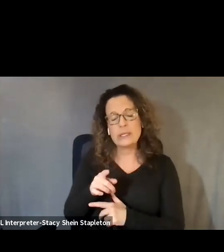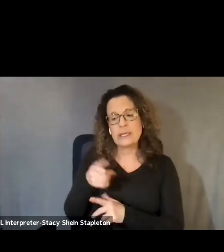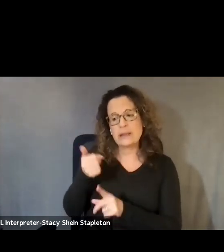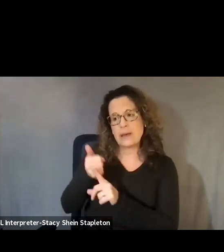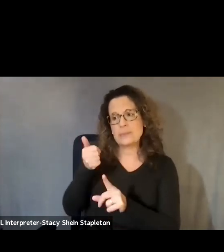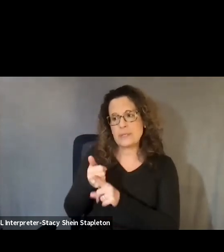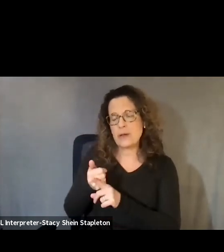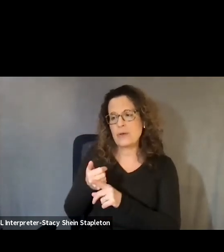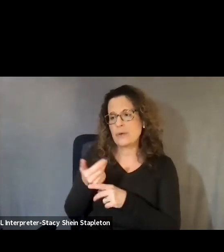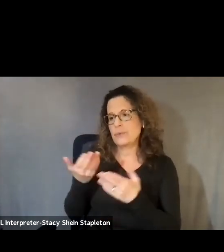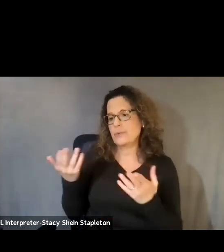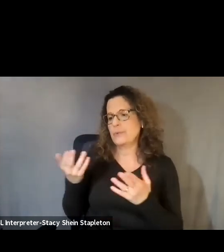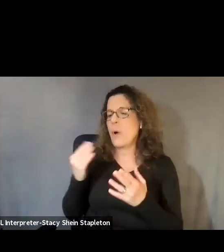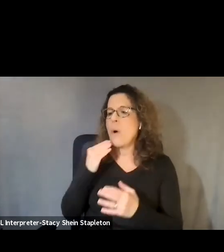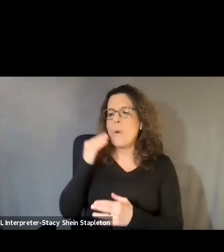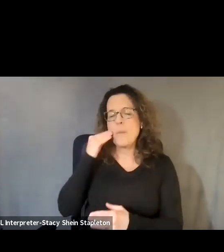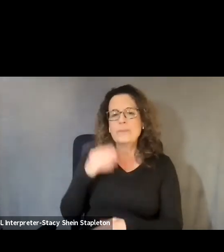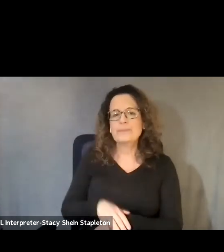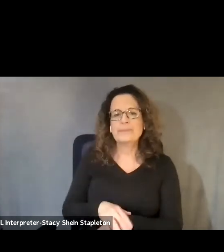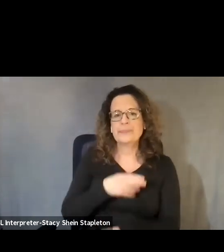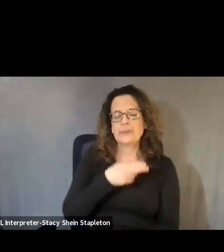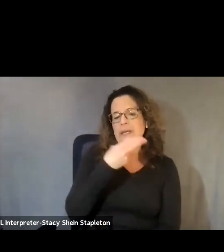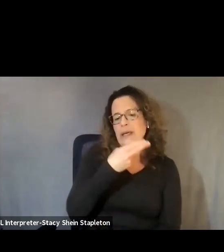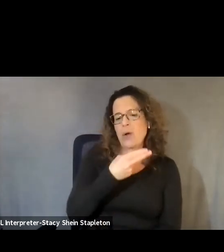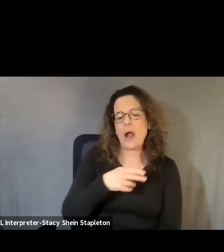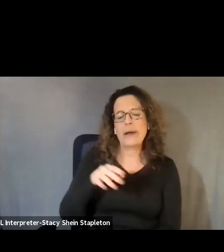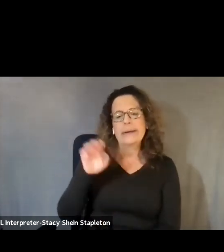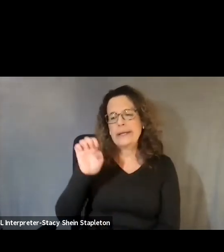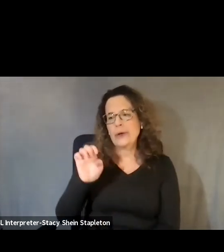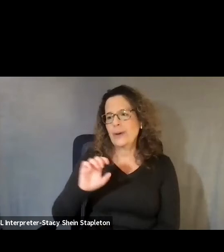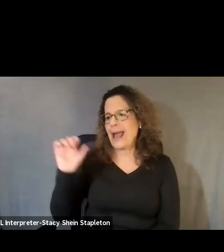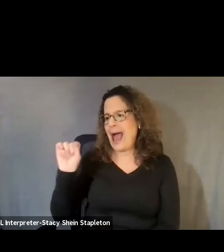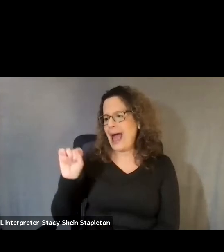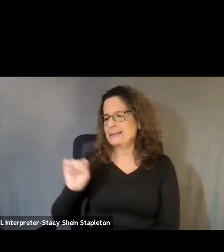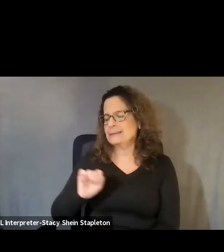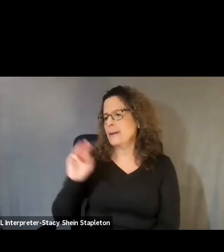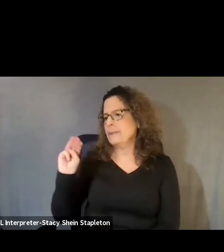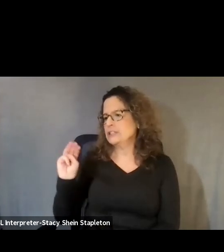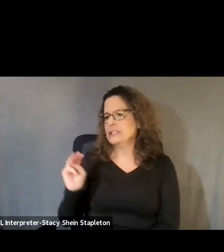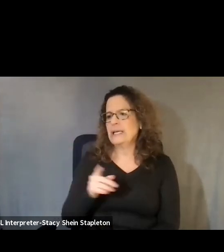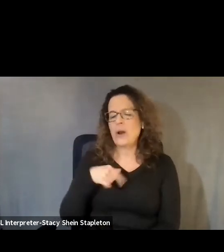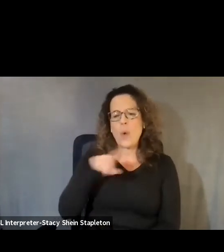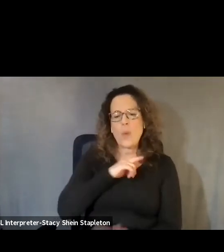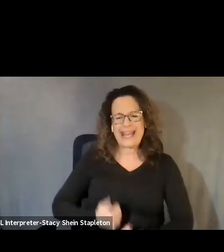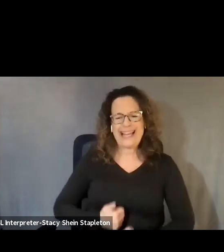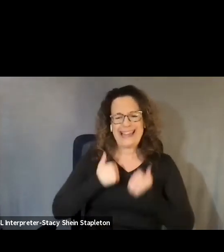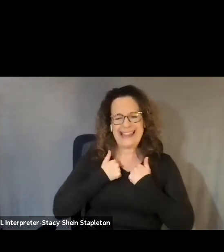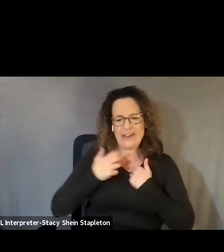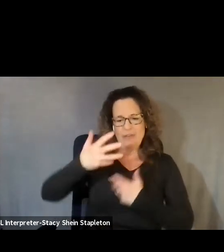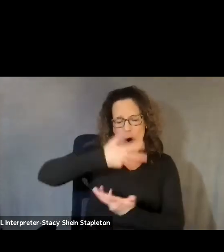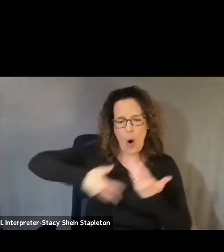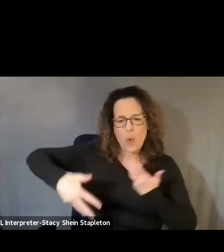for Huron, O for Ontario, M for Michigan, E for Erie, S for Superior. We live